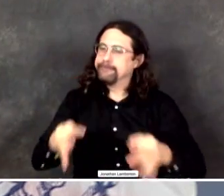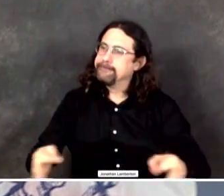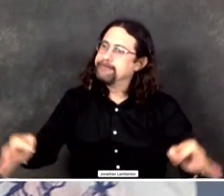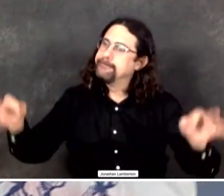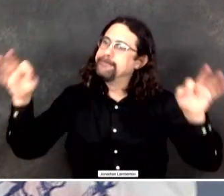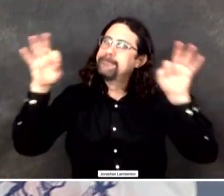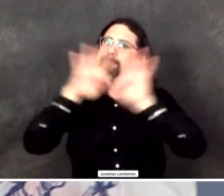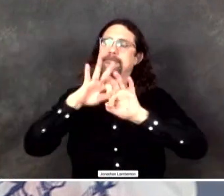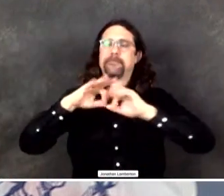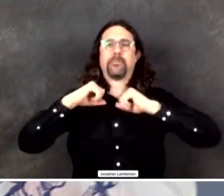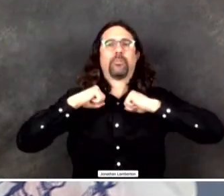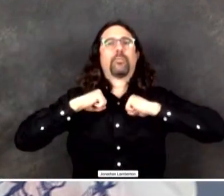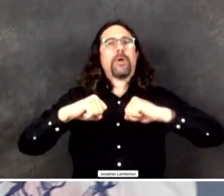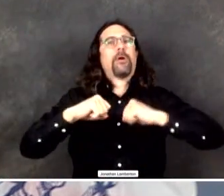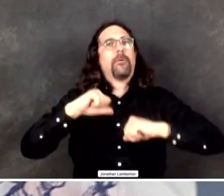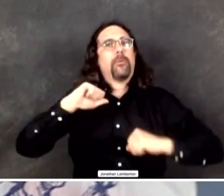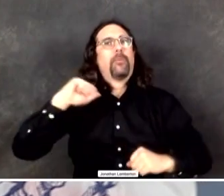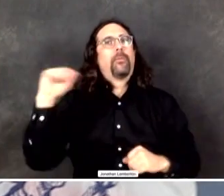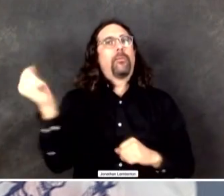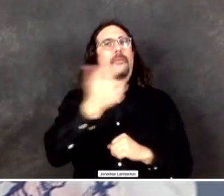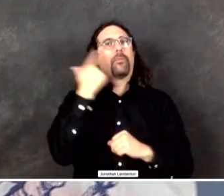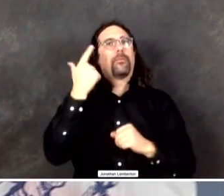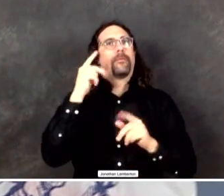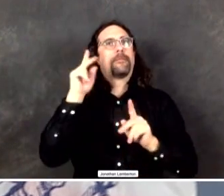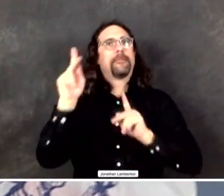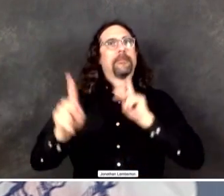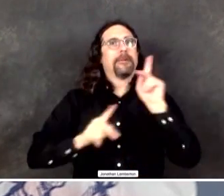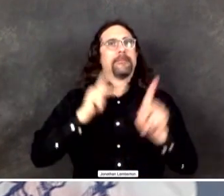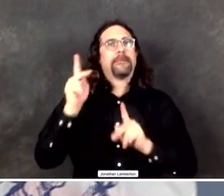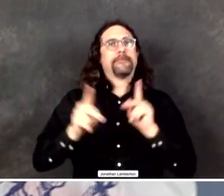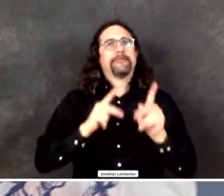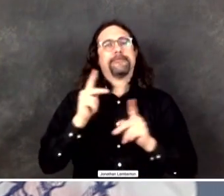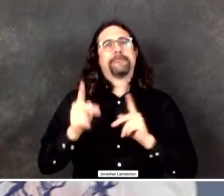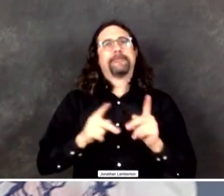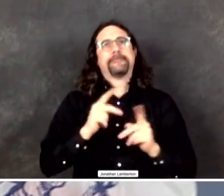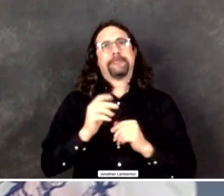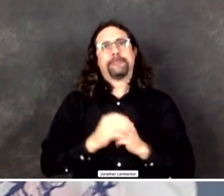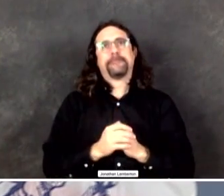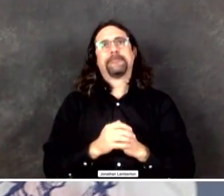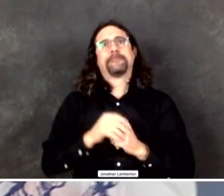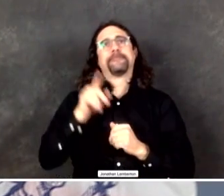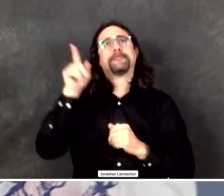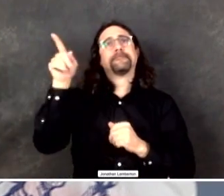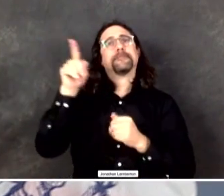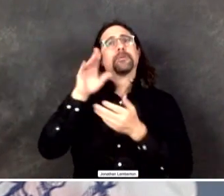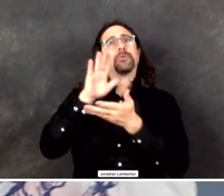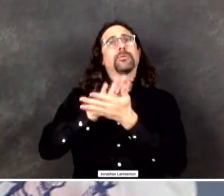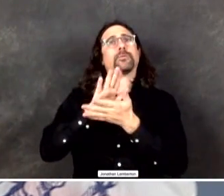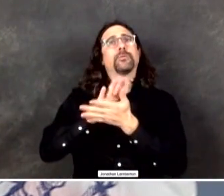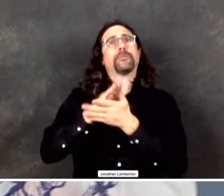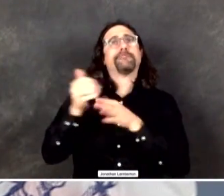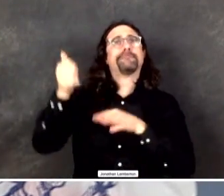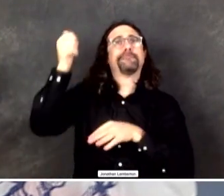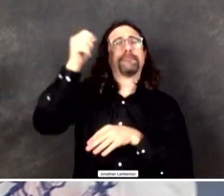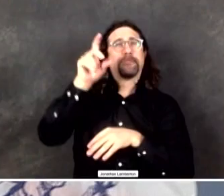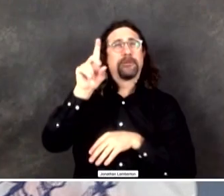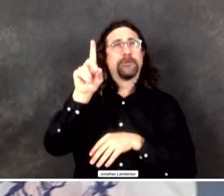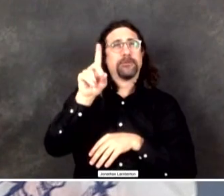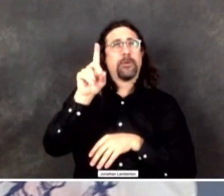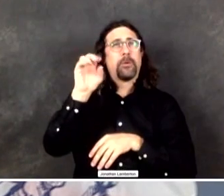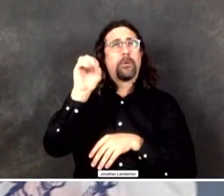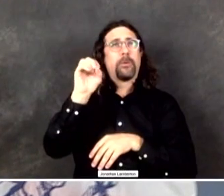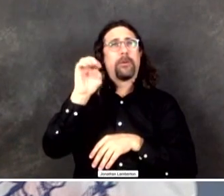efforts by everyone at the Department of Education, by our educators, by all the people who work in our